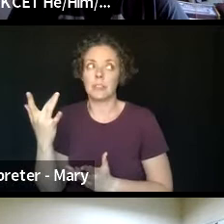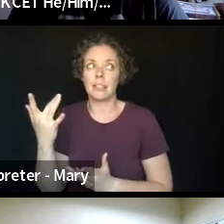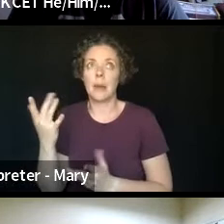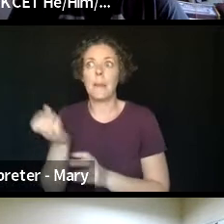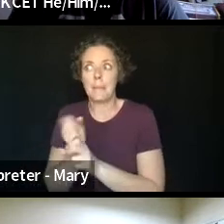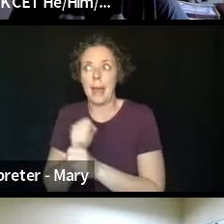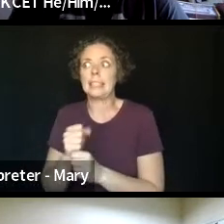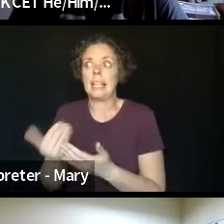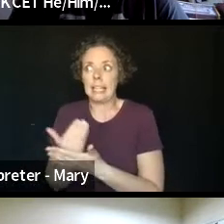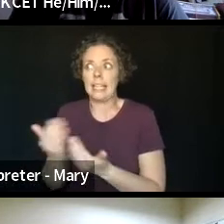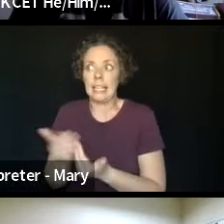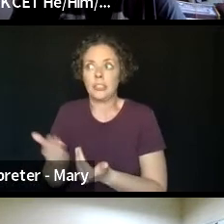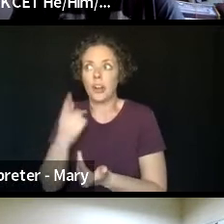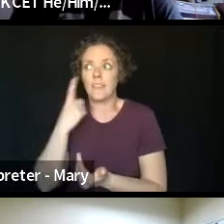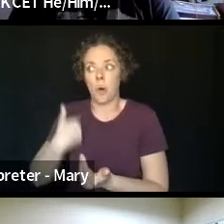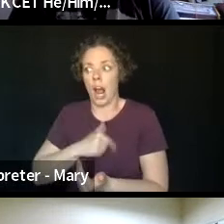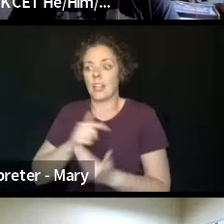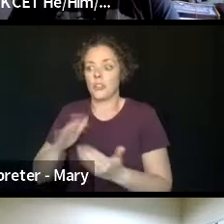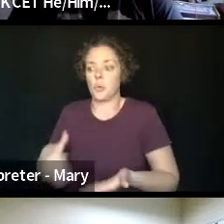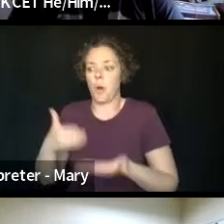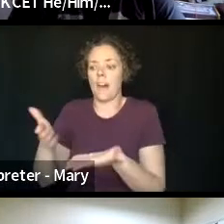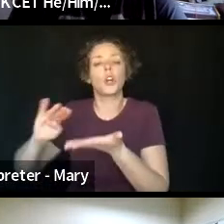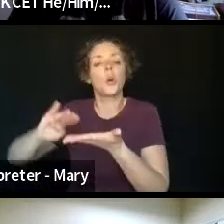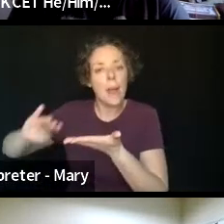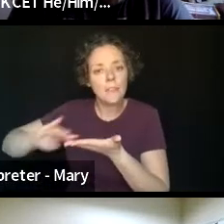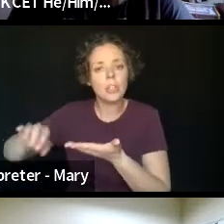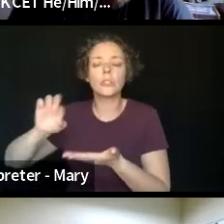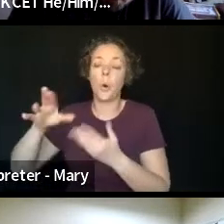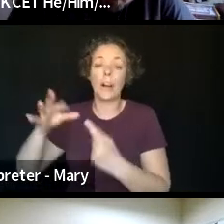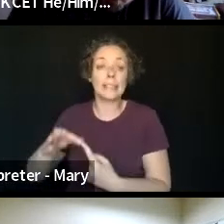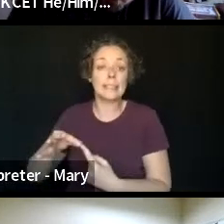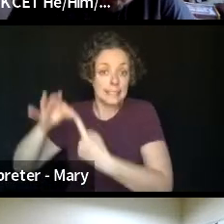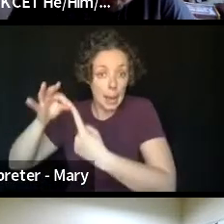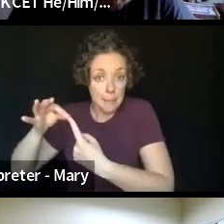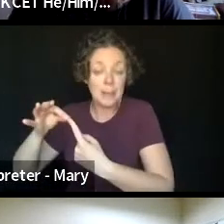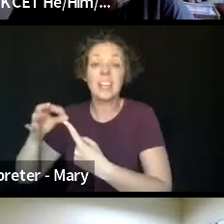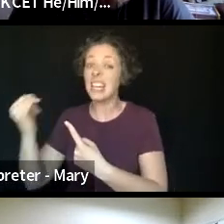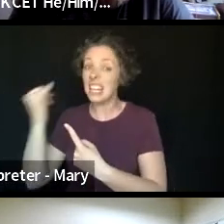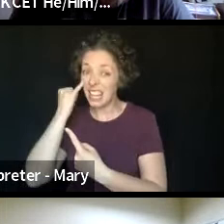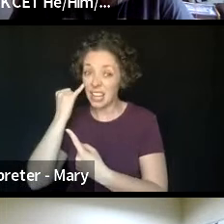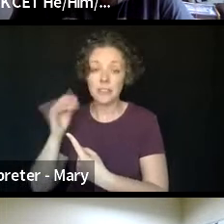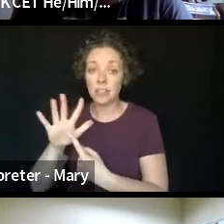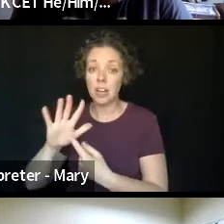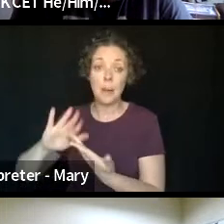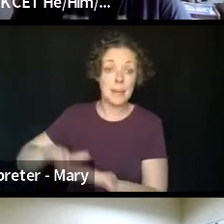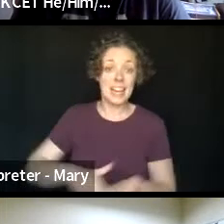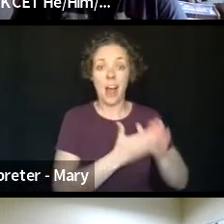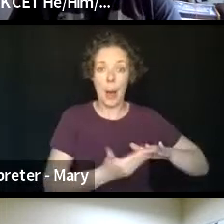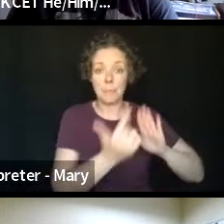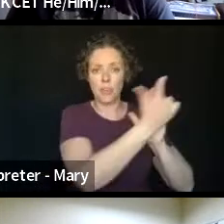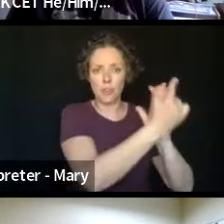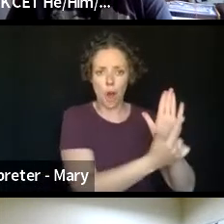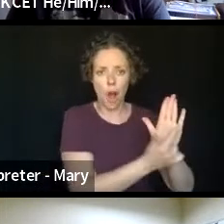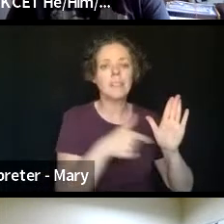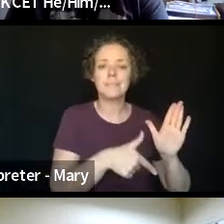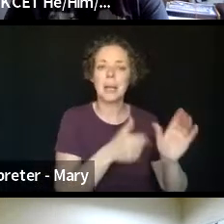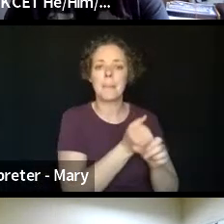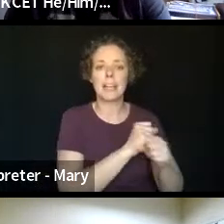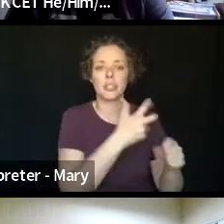offer waivers or exemptions to those regulations, but once it's put into the statute, it makes it a little bit more difficult,